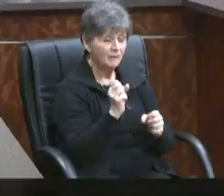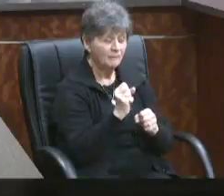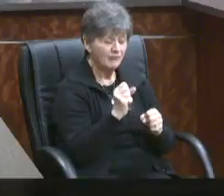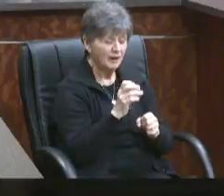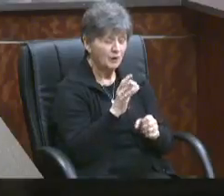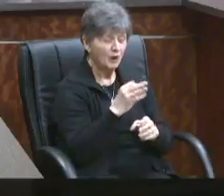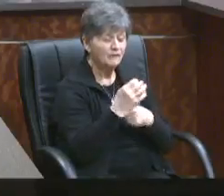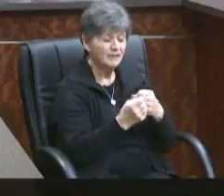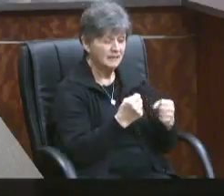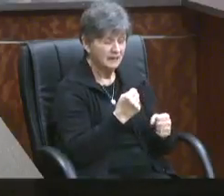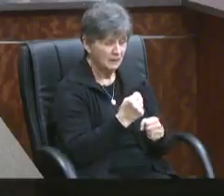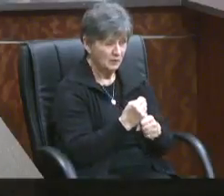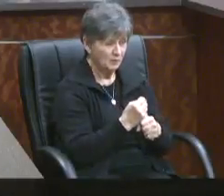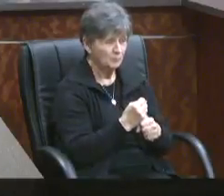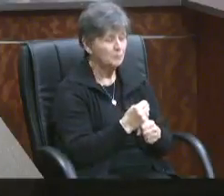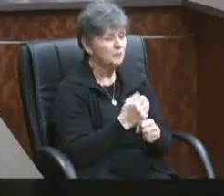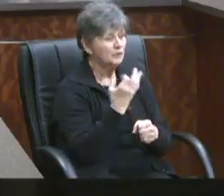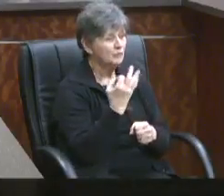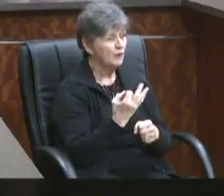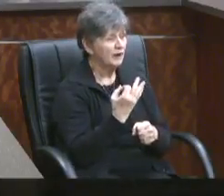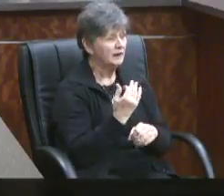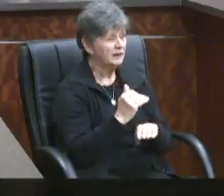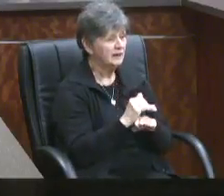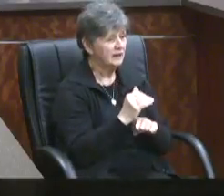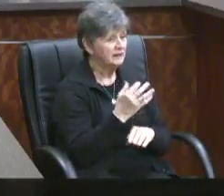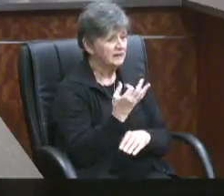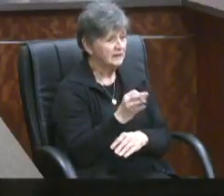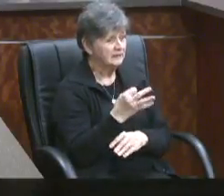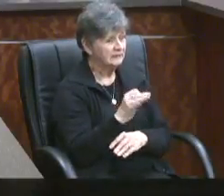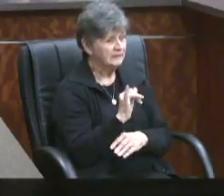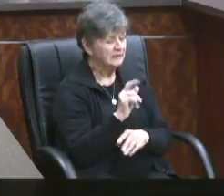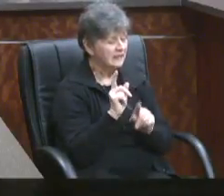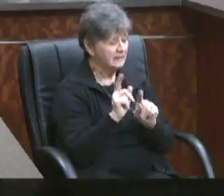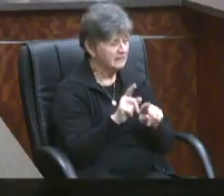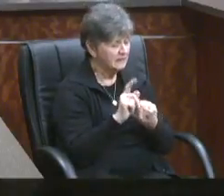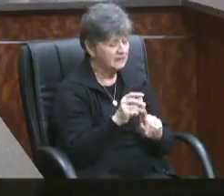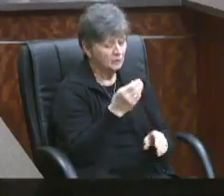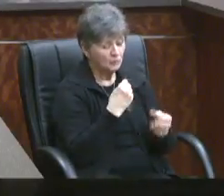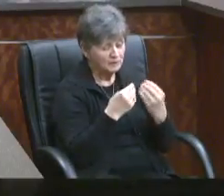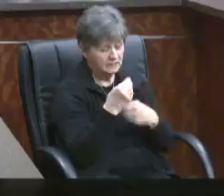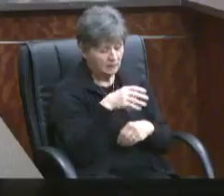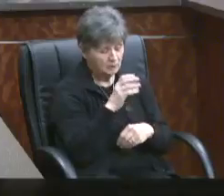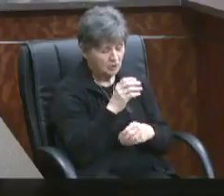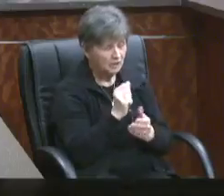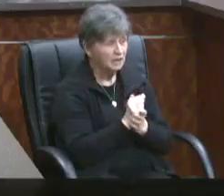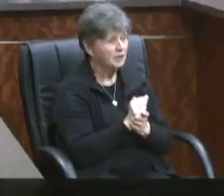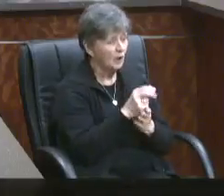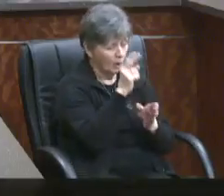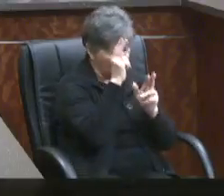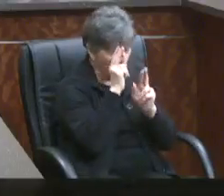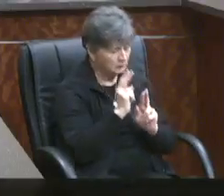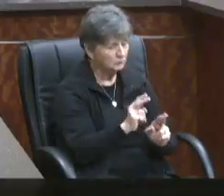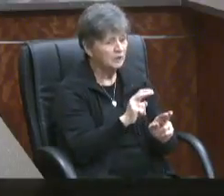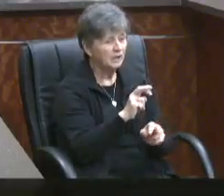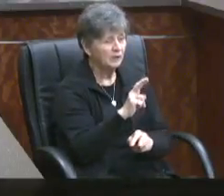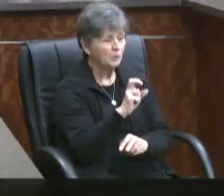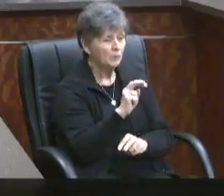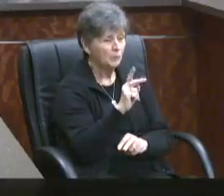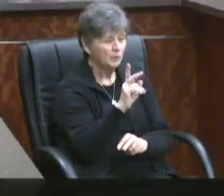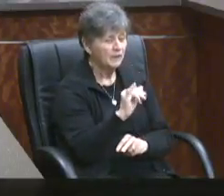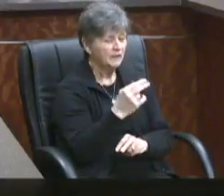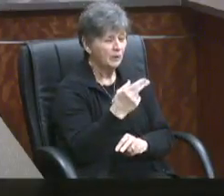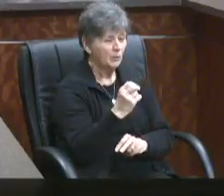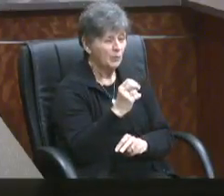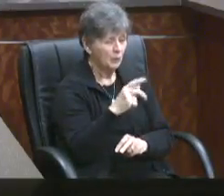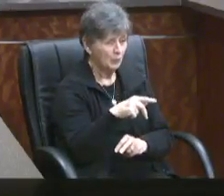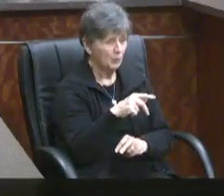Friday night on the 19th, I did attend the reception they had in honoring the retirement of Randy Coop down off of